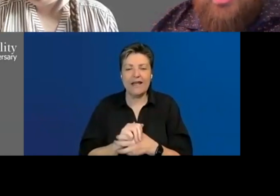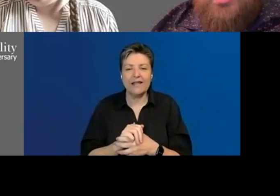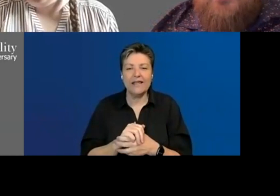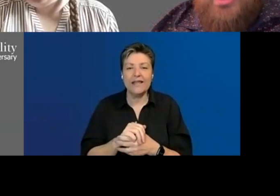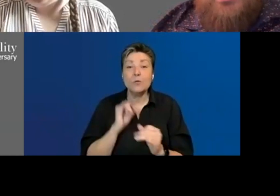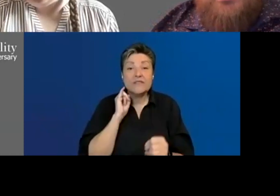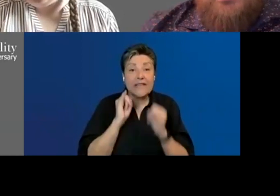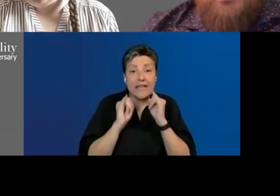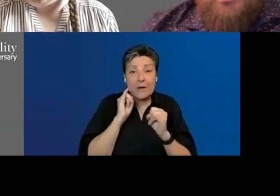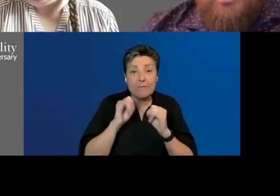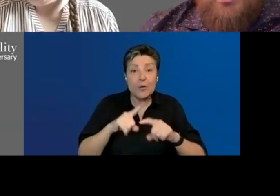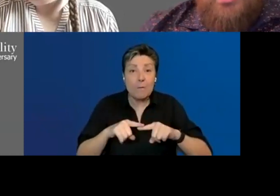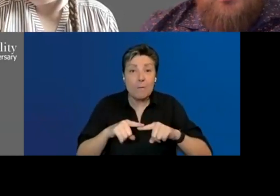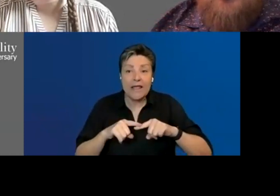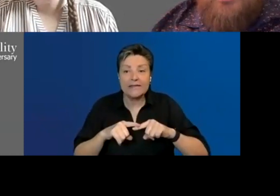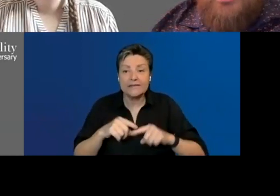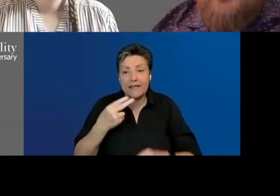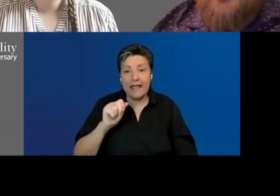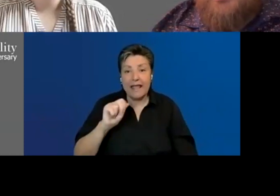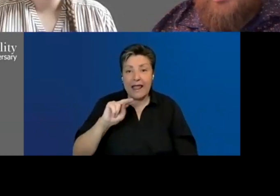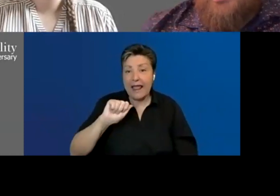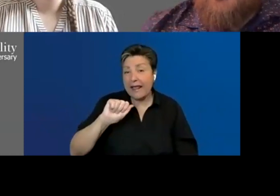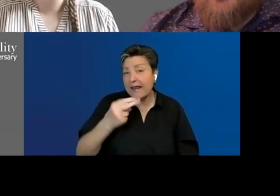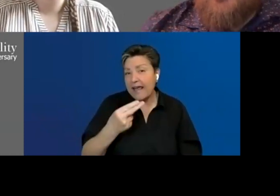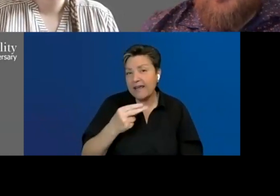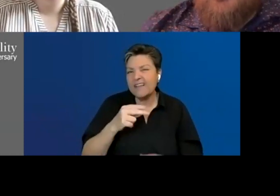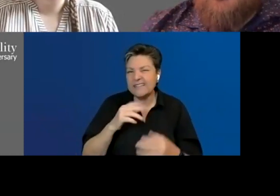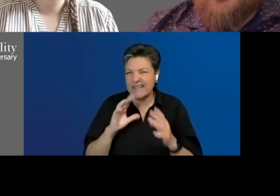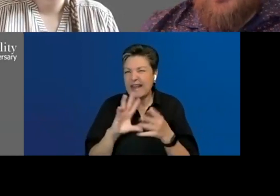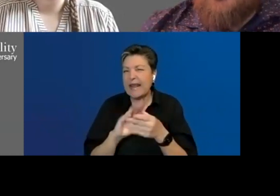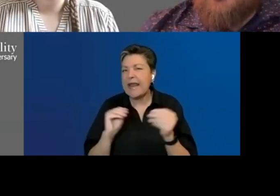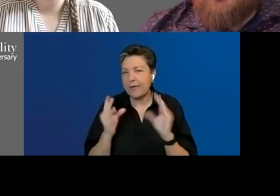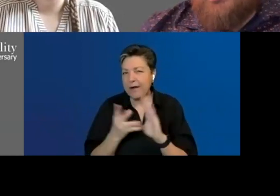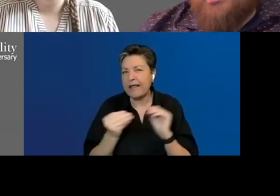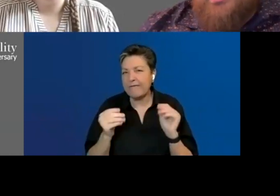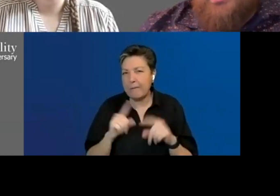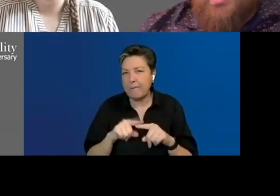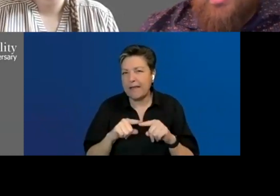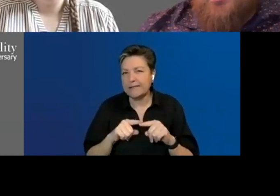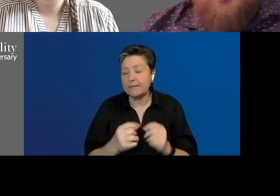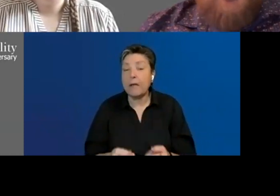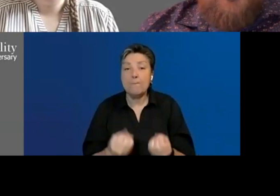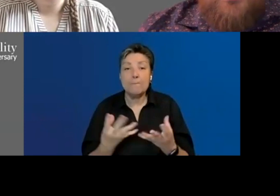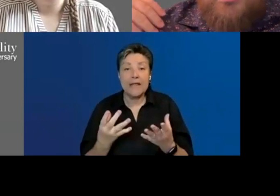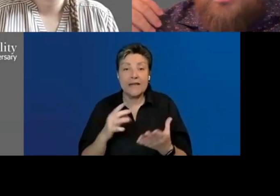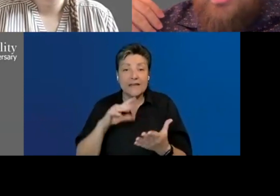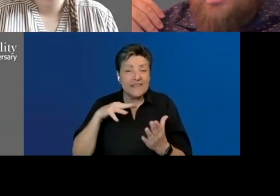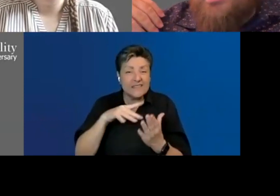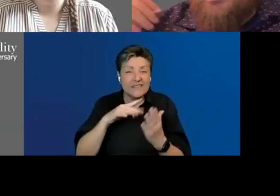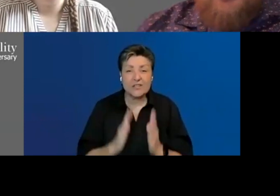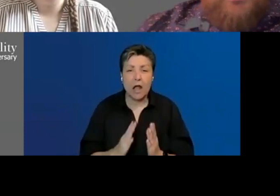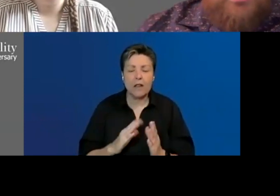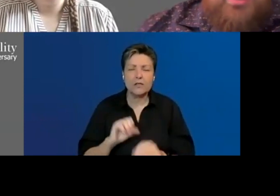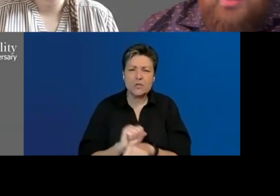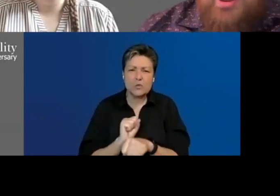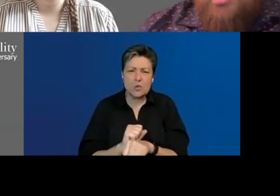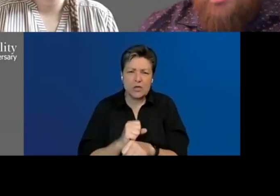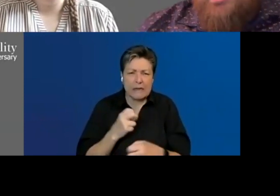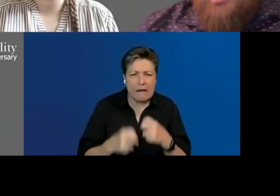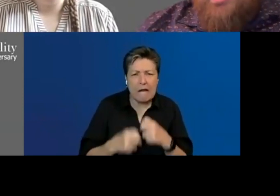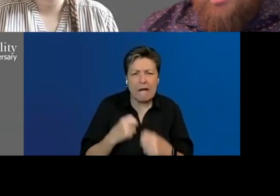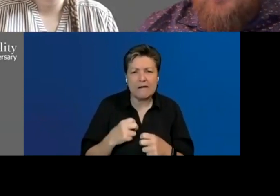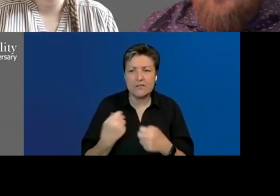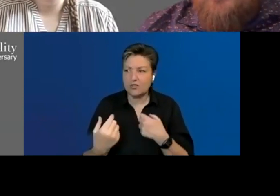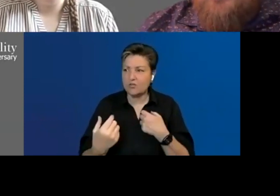based. Hannah's is narrative based, and so a lot of these scholars are really working hard to live into